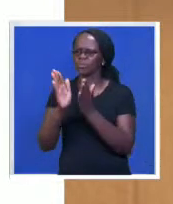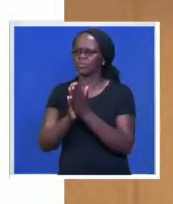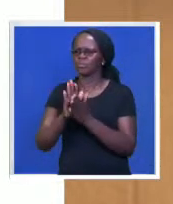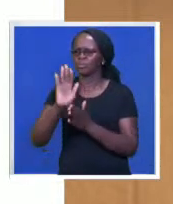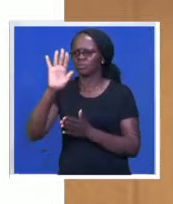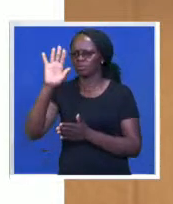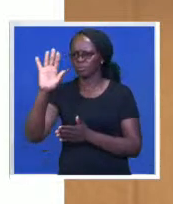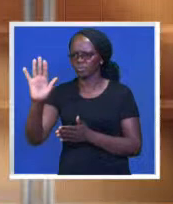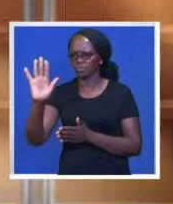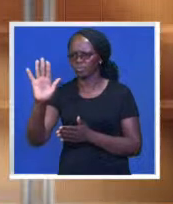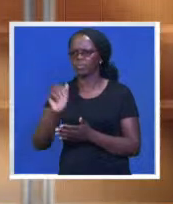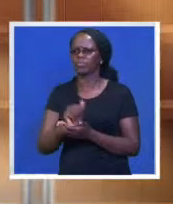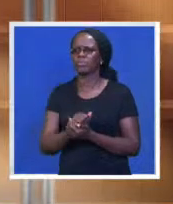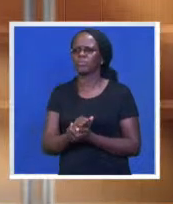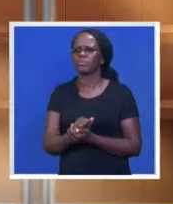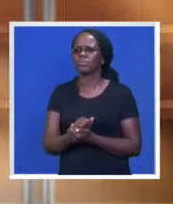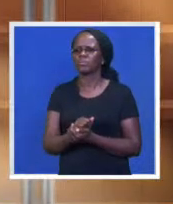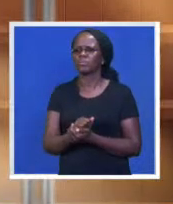it. Now,